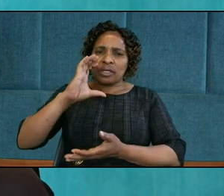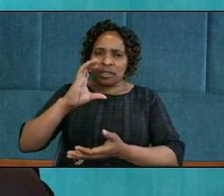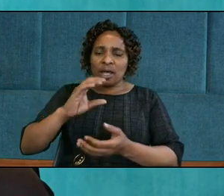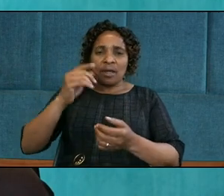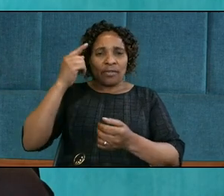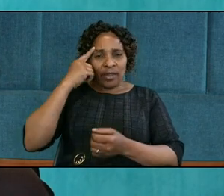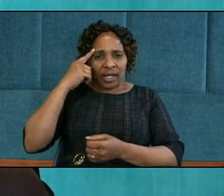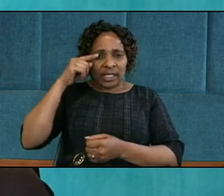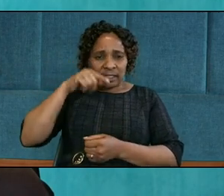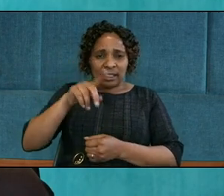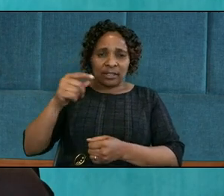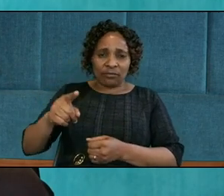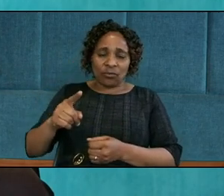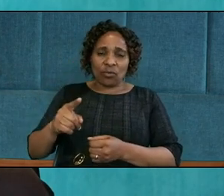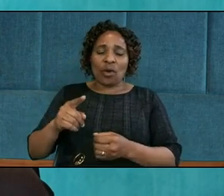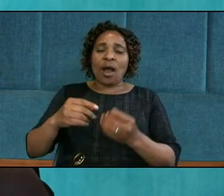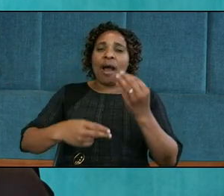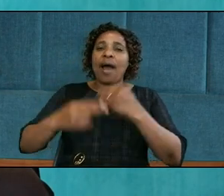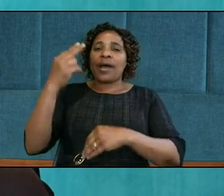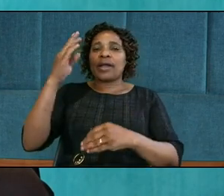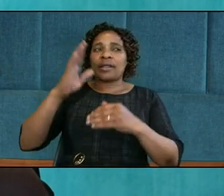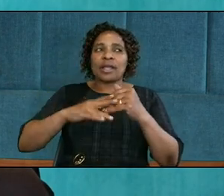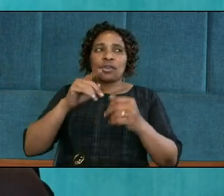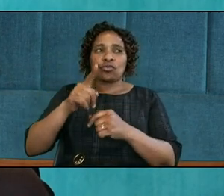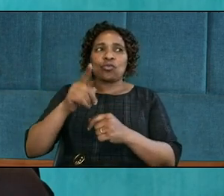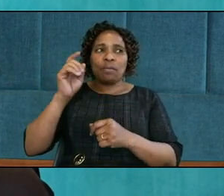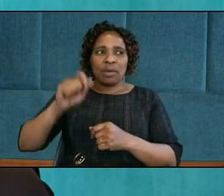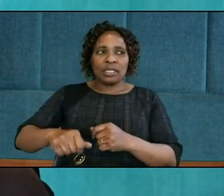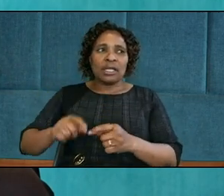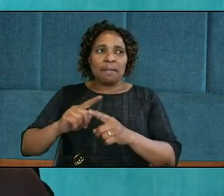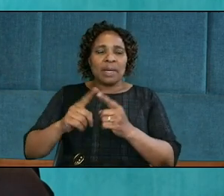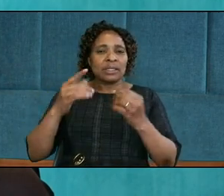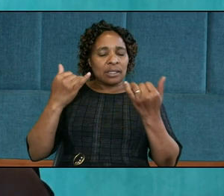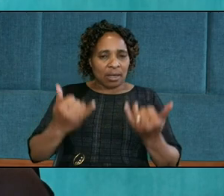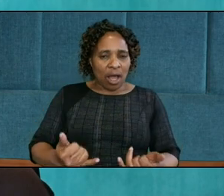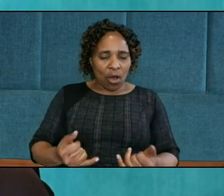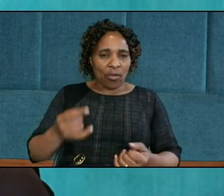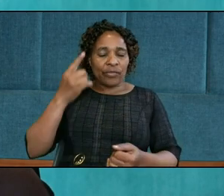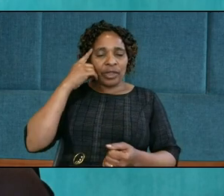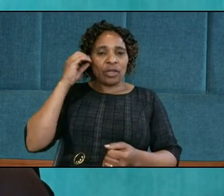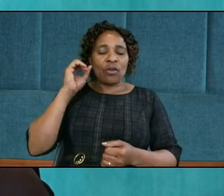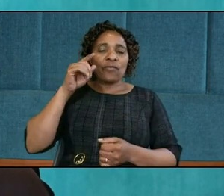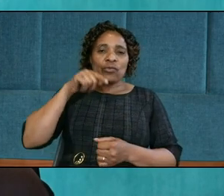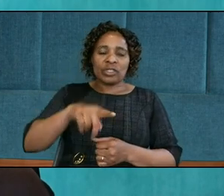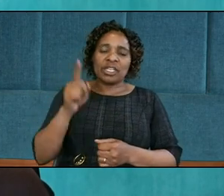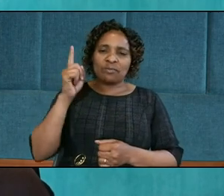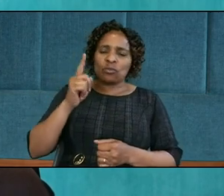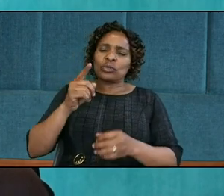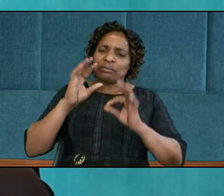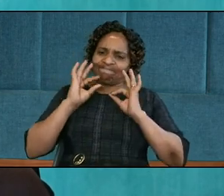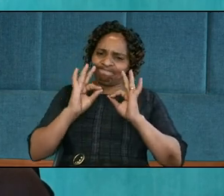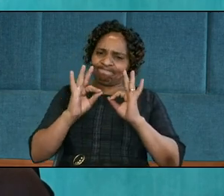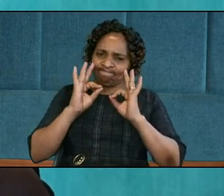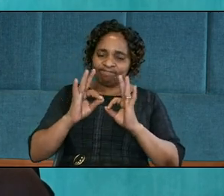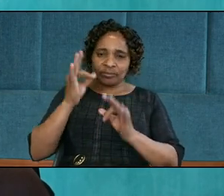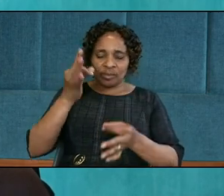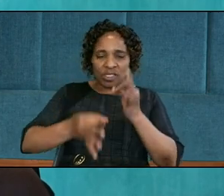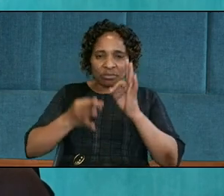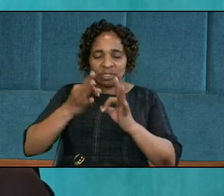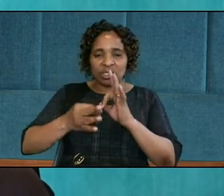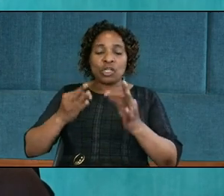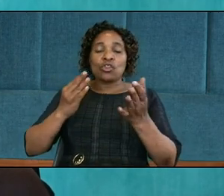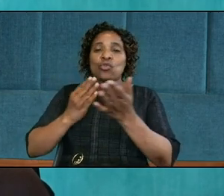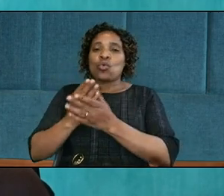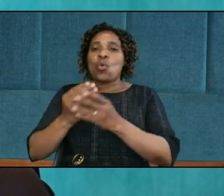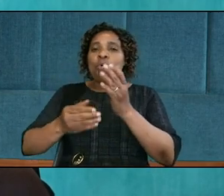do not think of yourself more highly than you ought, but rather think of yourself with sober judgment in accordance with the